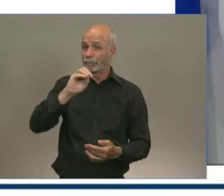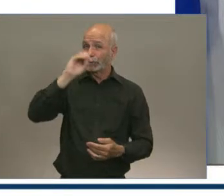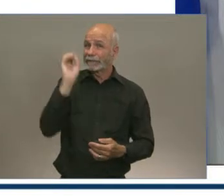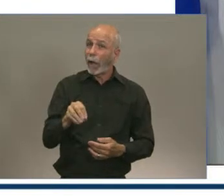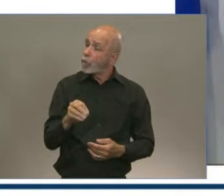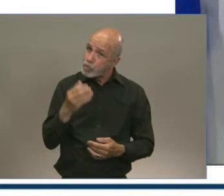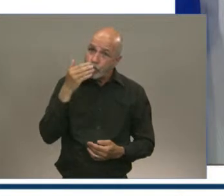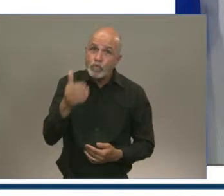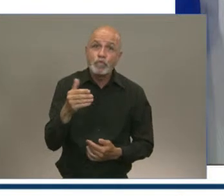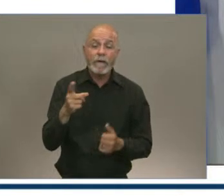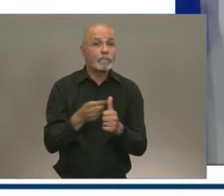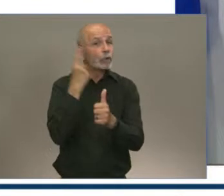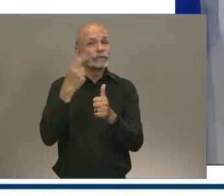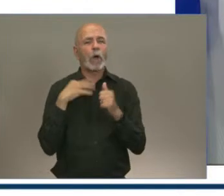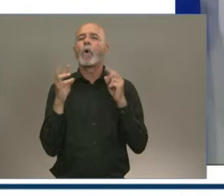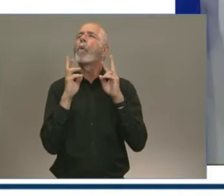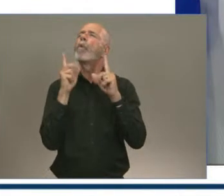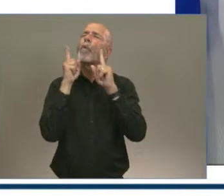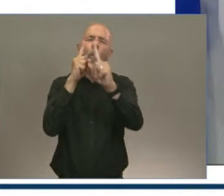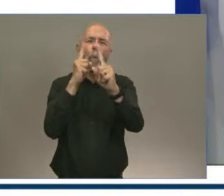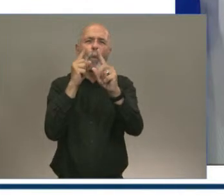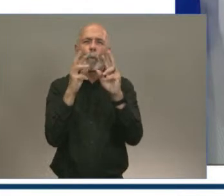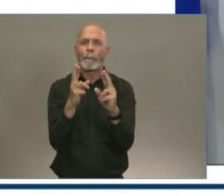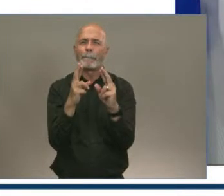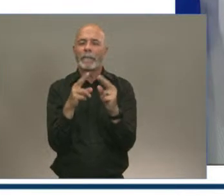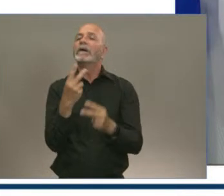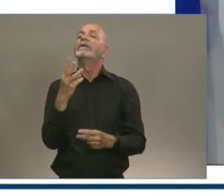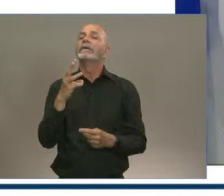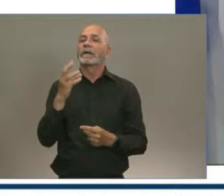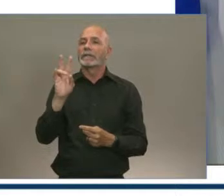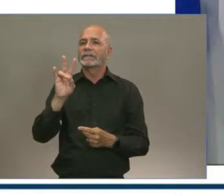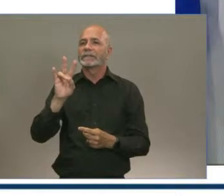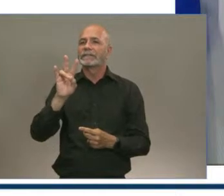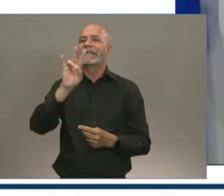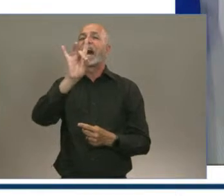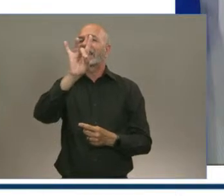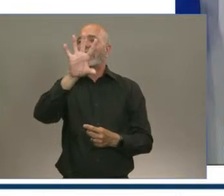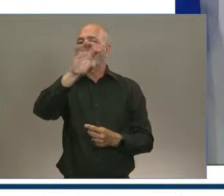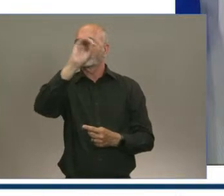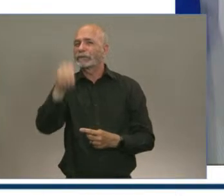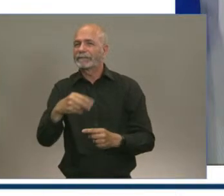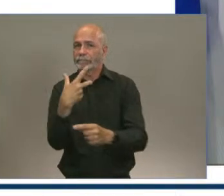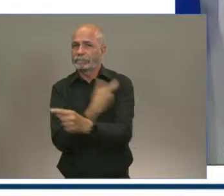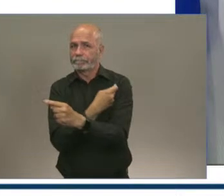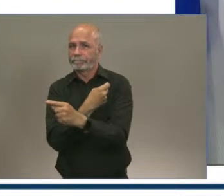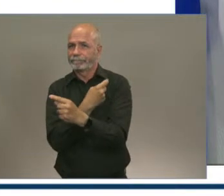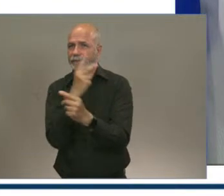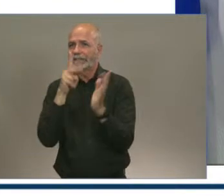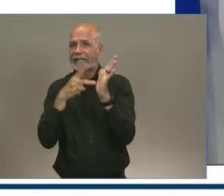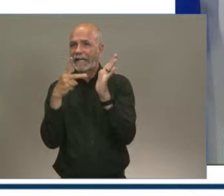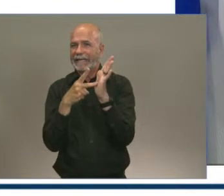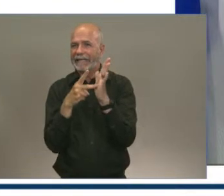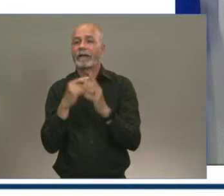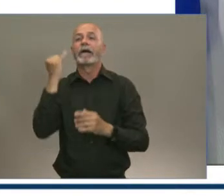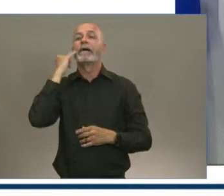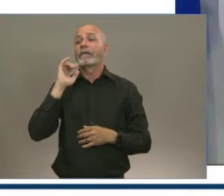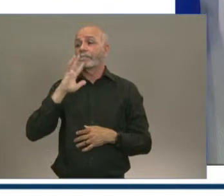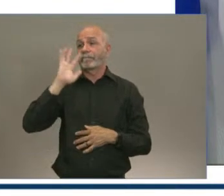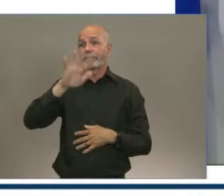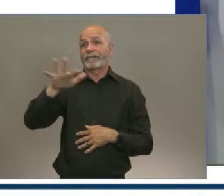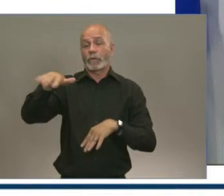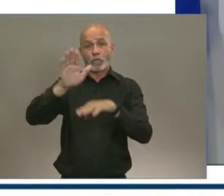but we're striving to get to 85% of our population. Those that are 55 and older have actually reached that milestone